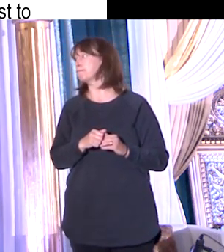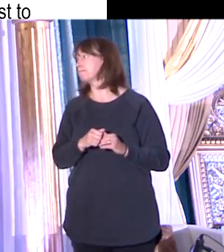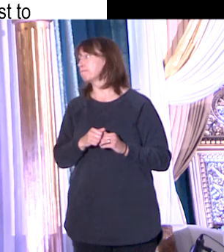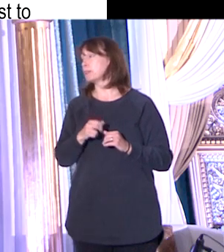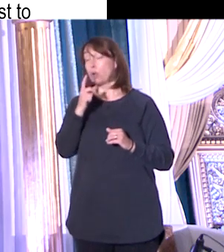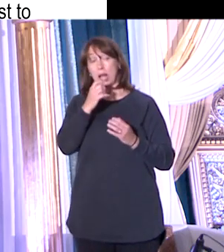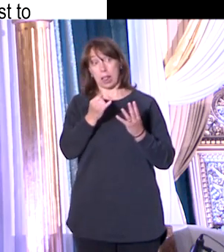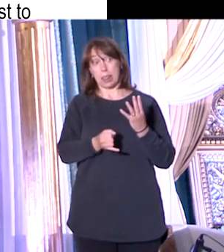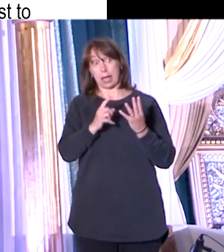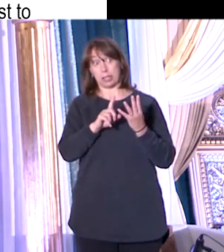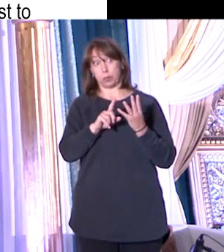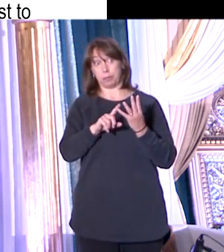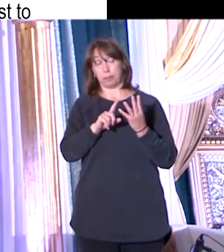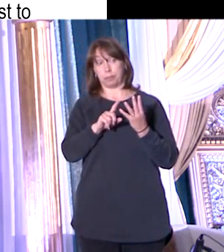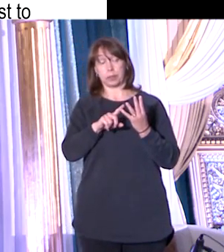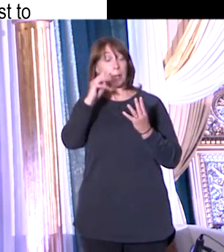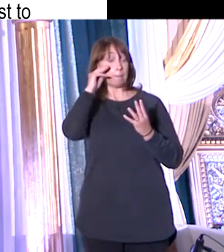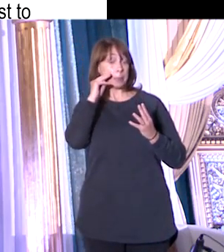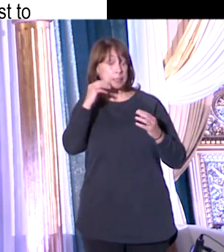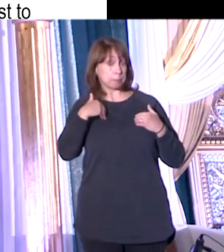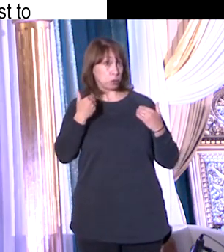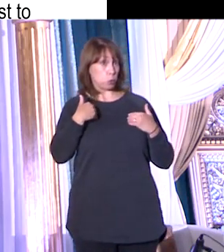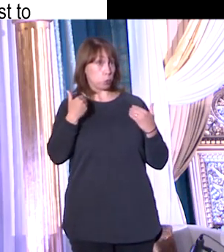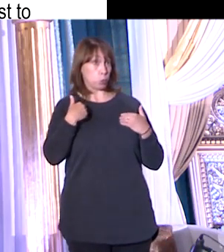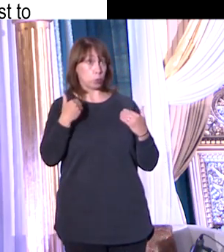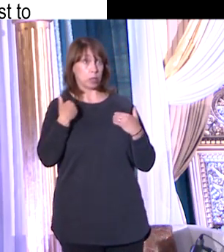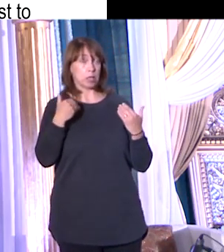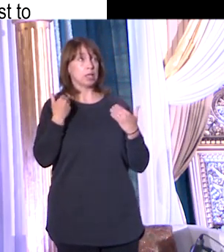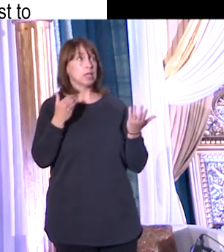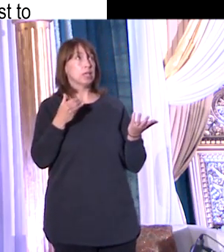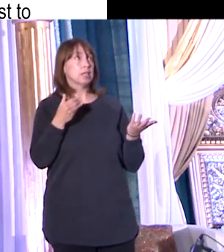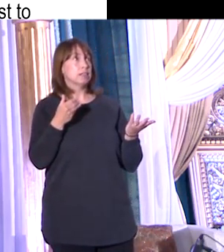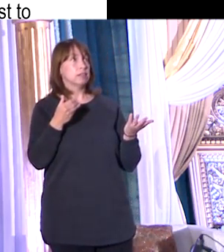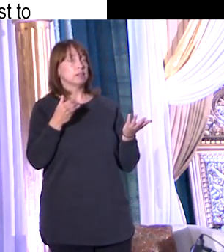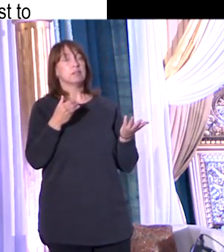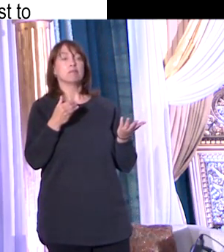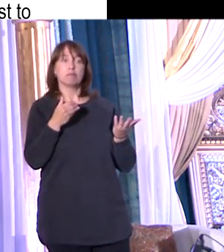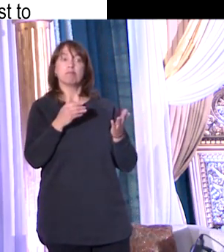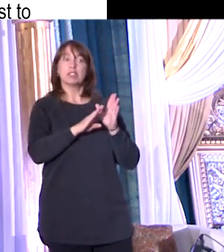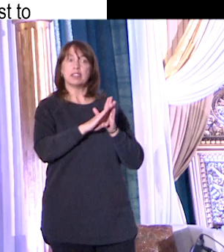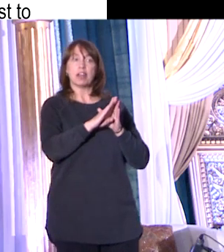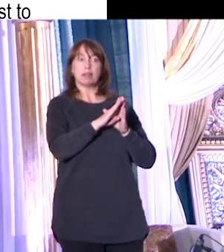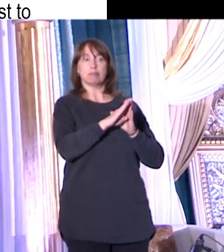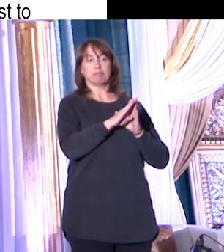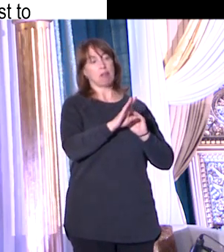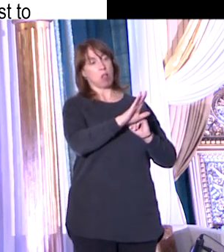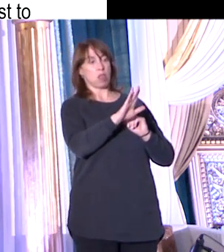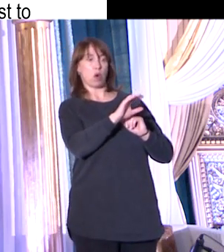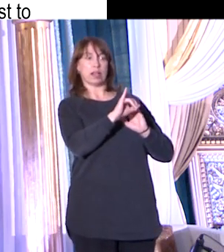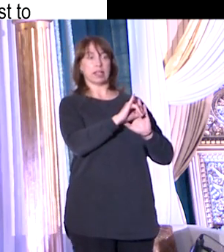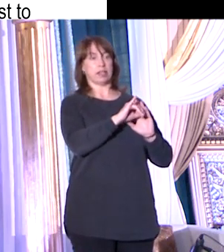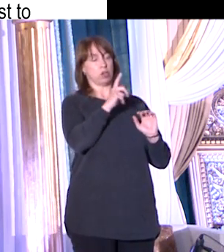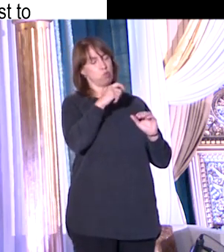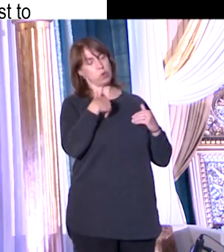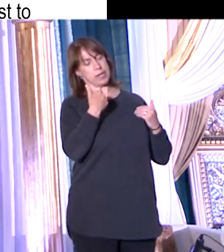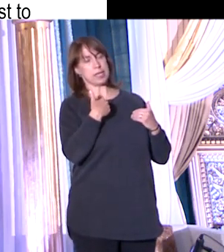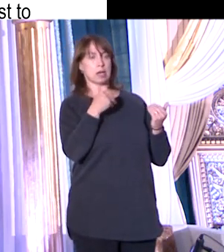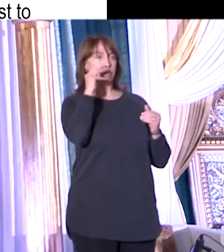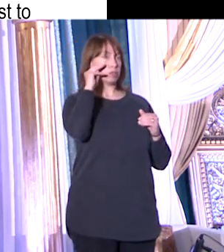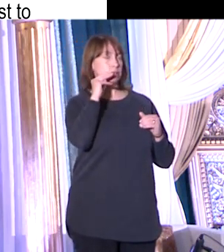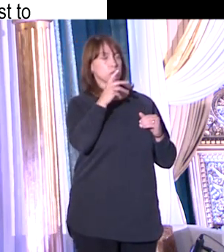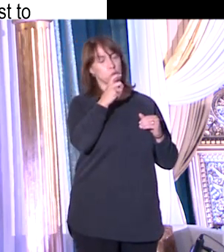briefly, Muslim youth are, like any generation, developing their own identity about who they are. But I think in this case, it's